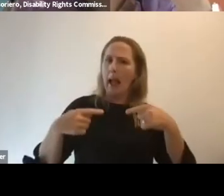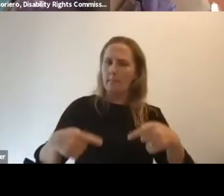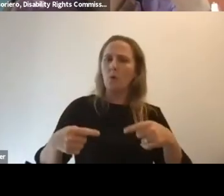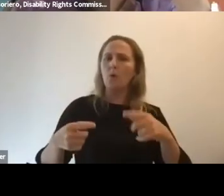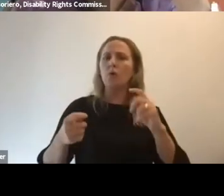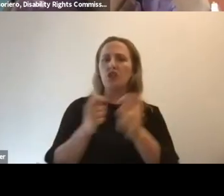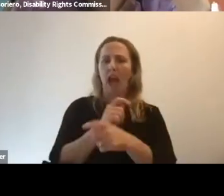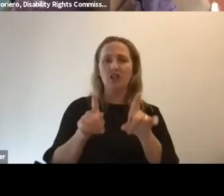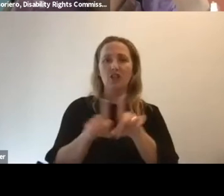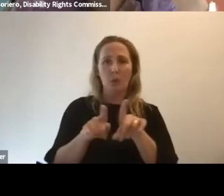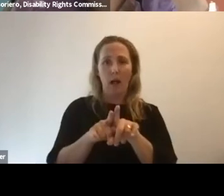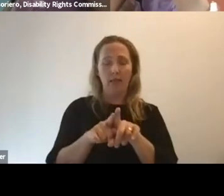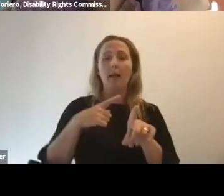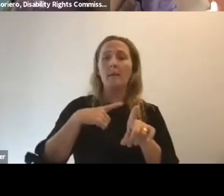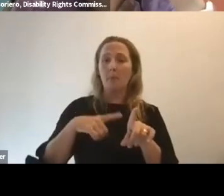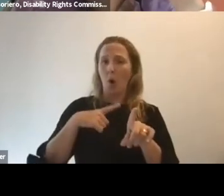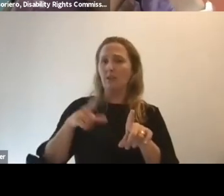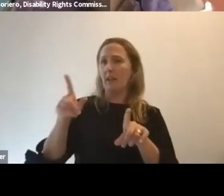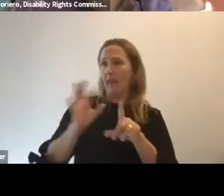they're very, really quite progressive,